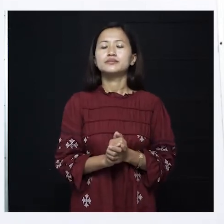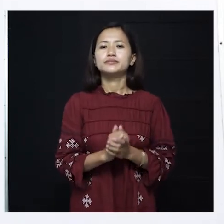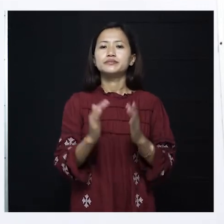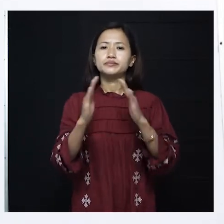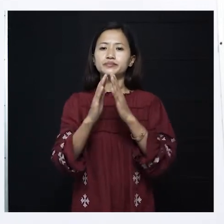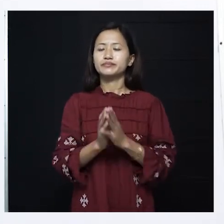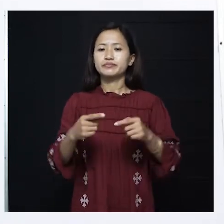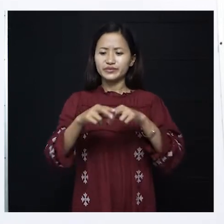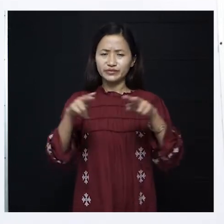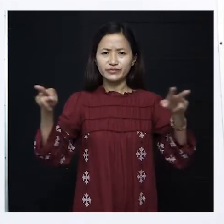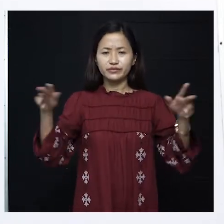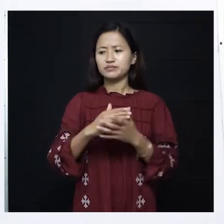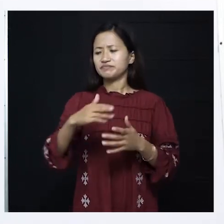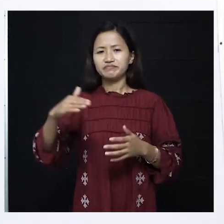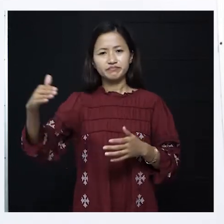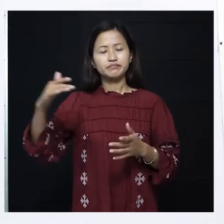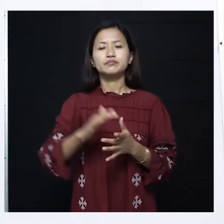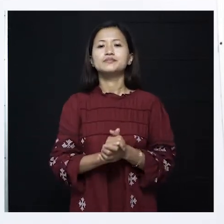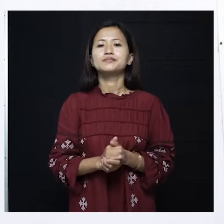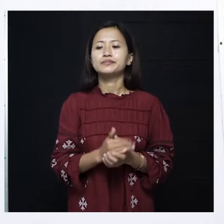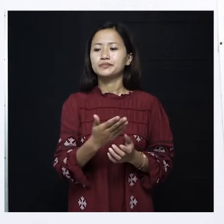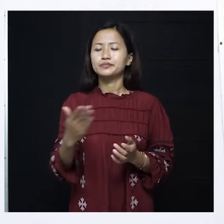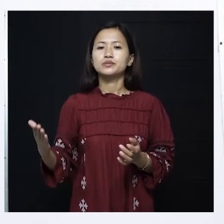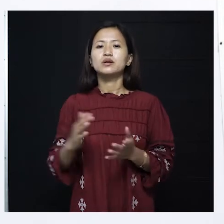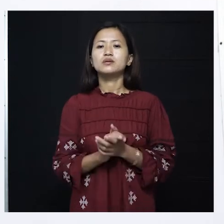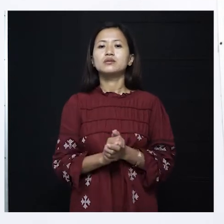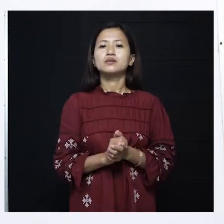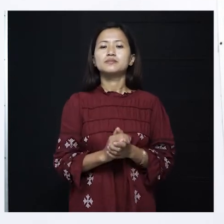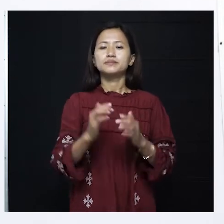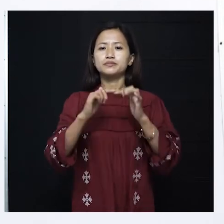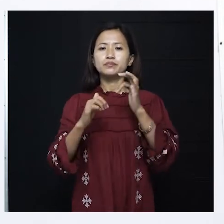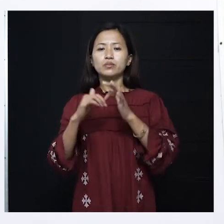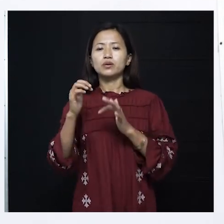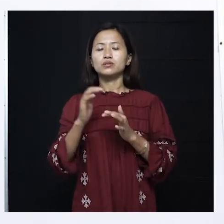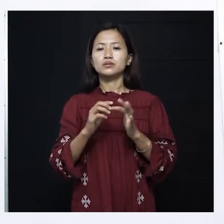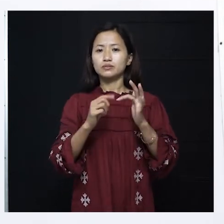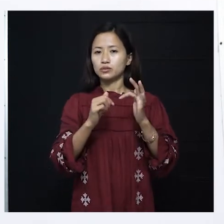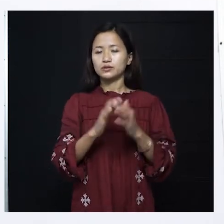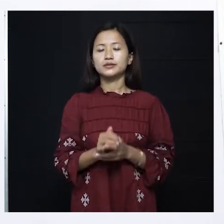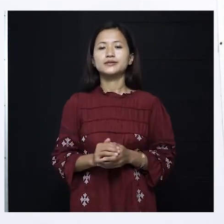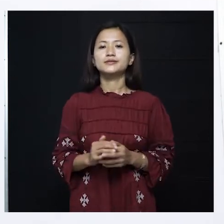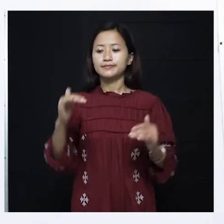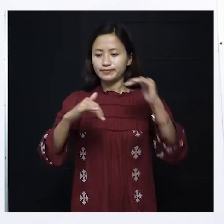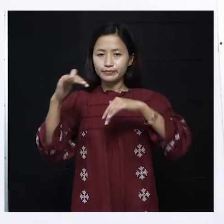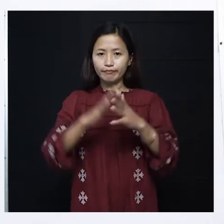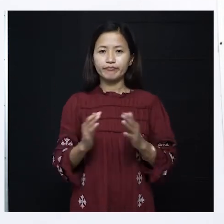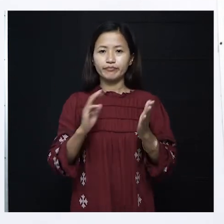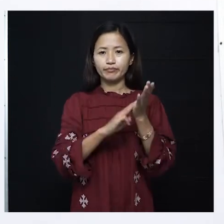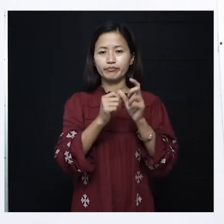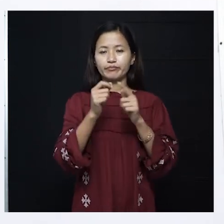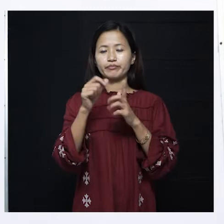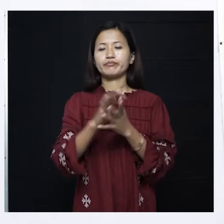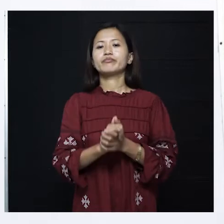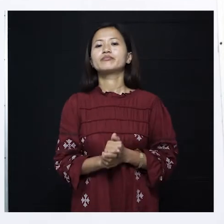the town, the village, and so on, those are called as the political map. I hope that's clear, okay?